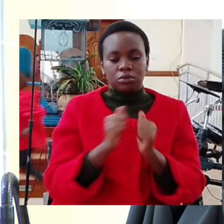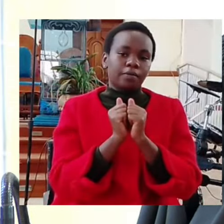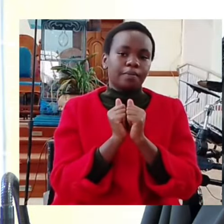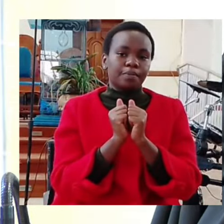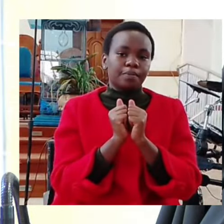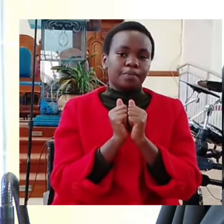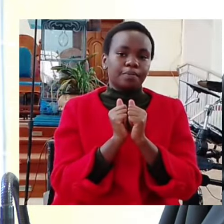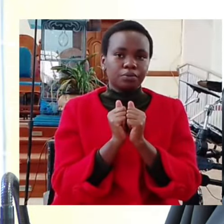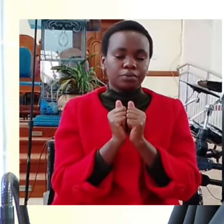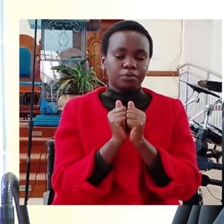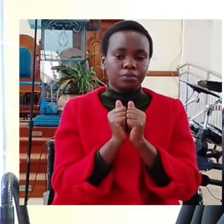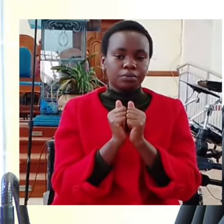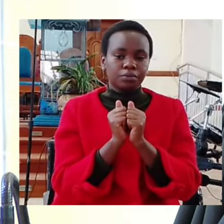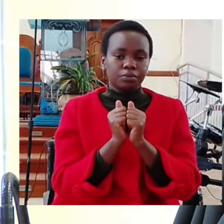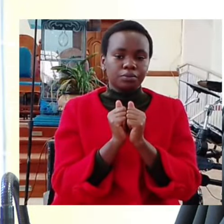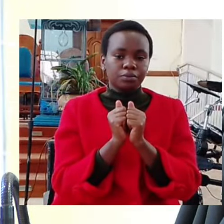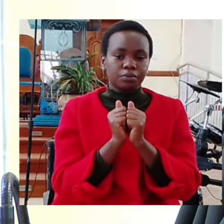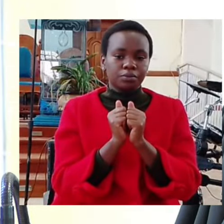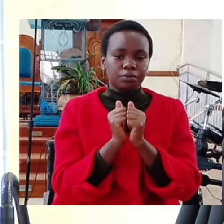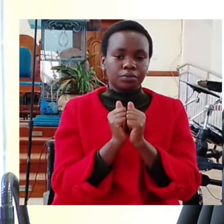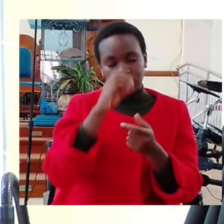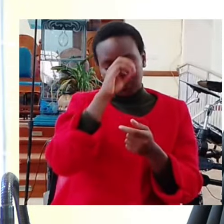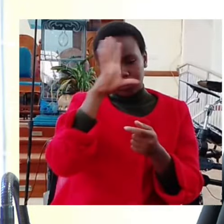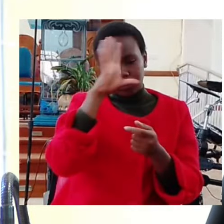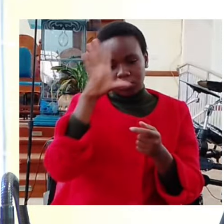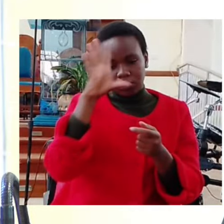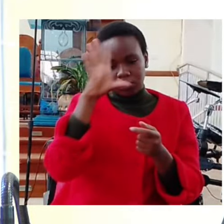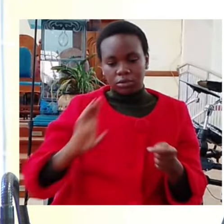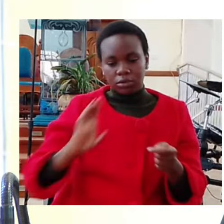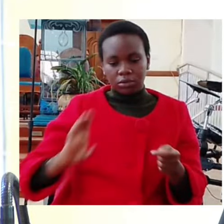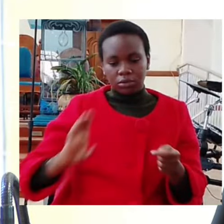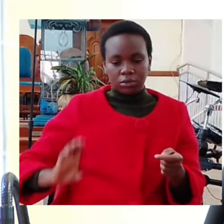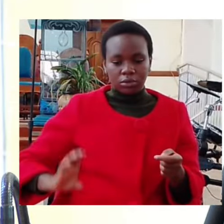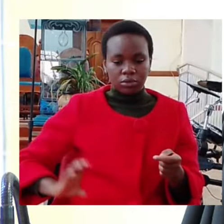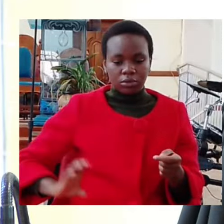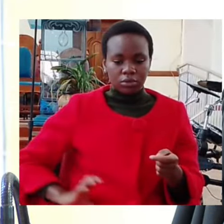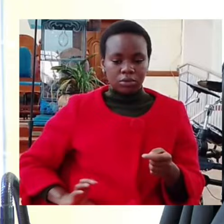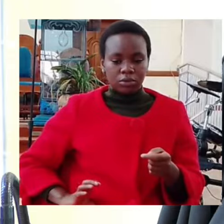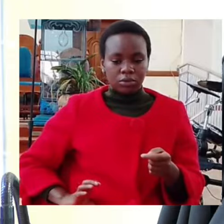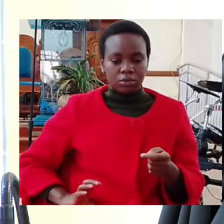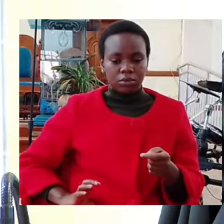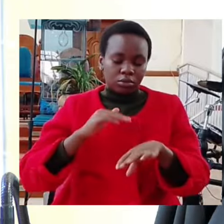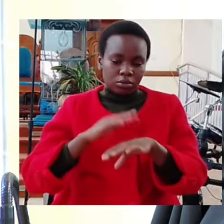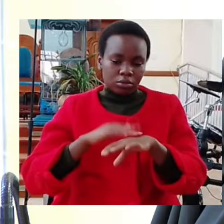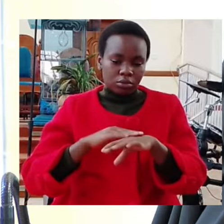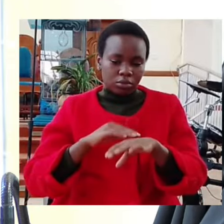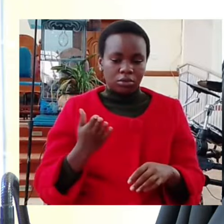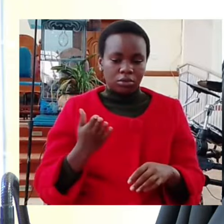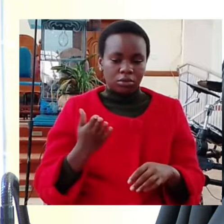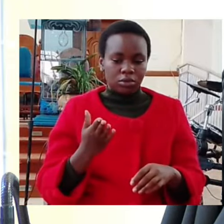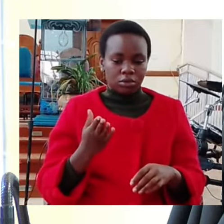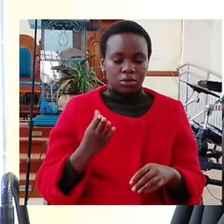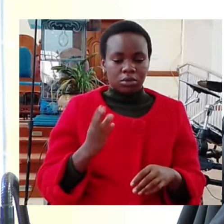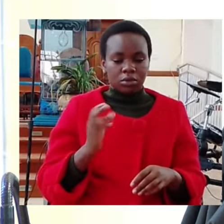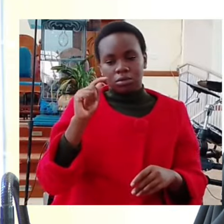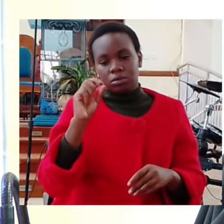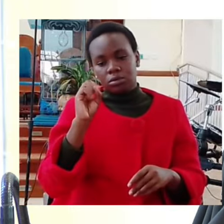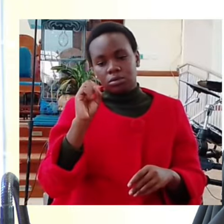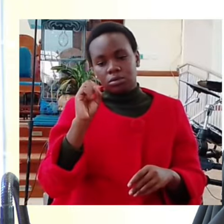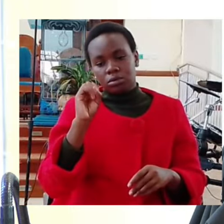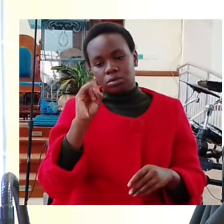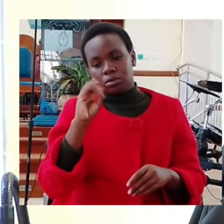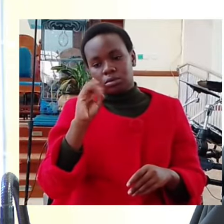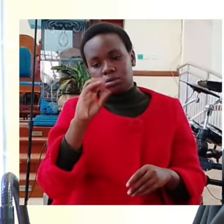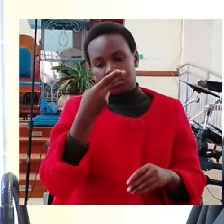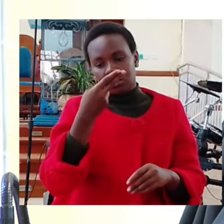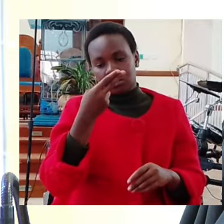Uhoro wa magegania ni ate, a Christiano aria metiro, a Christiano rea bere korea Antioch, they were called a Christian community